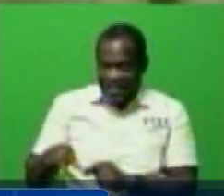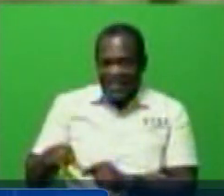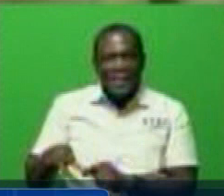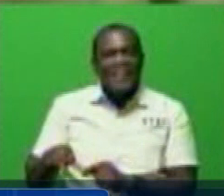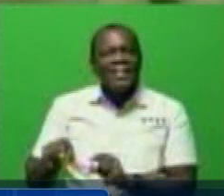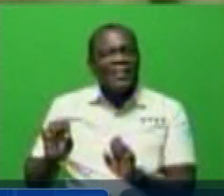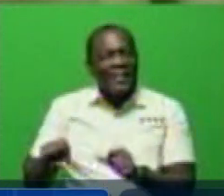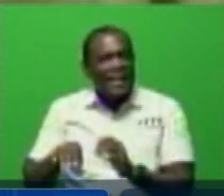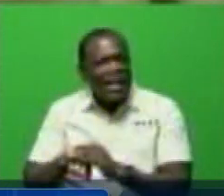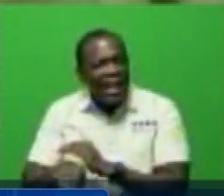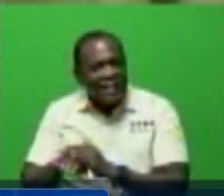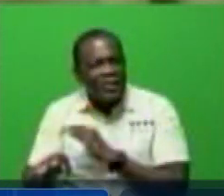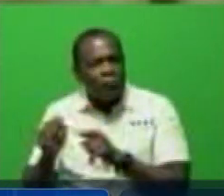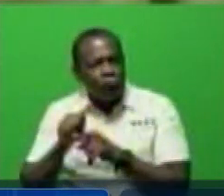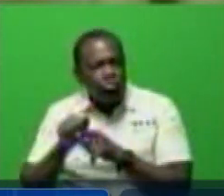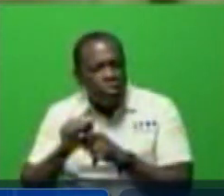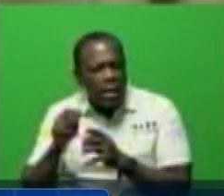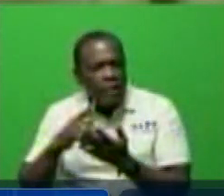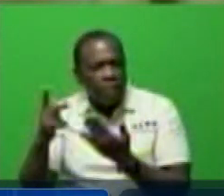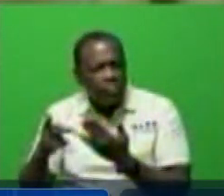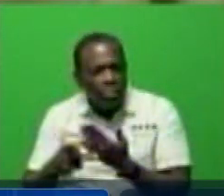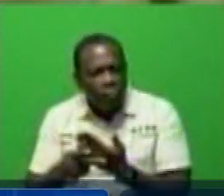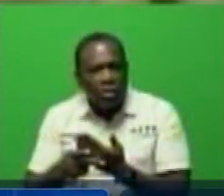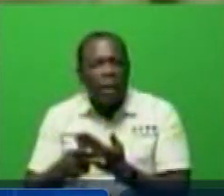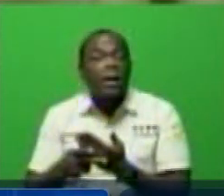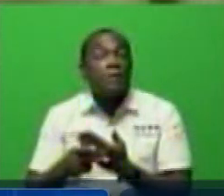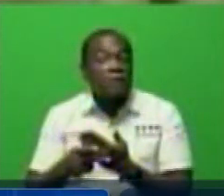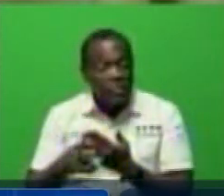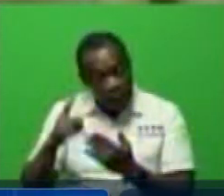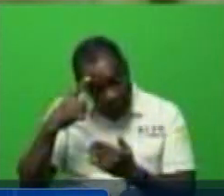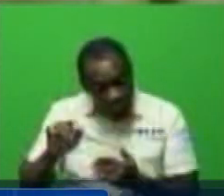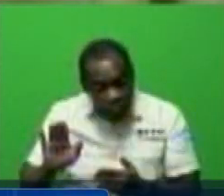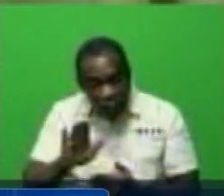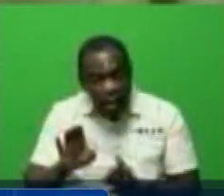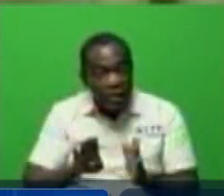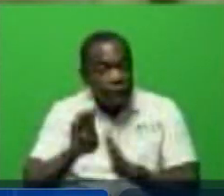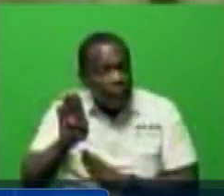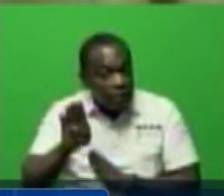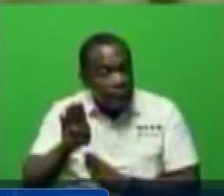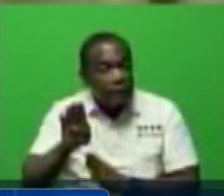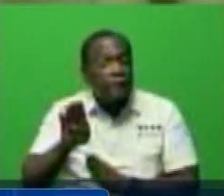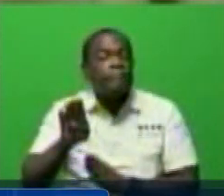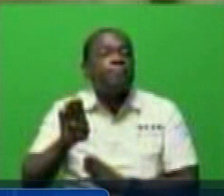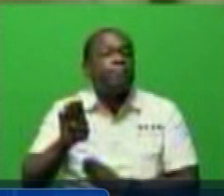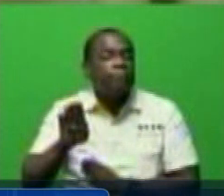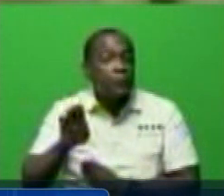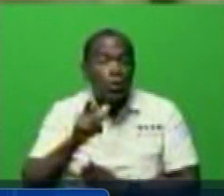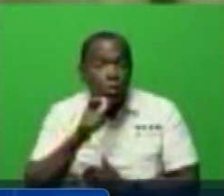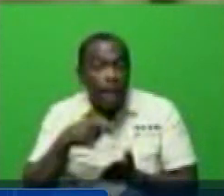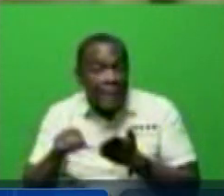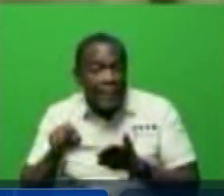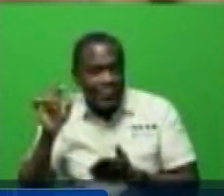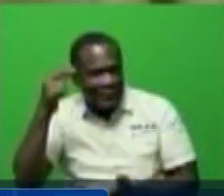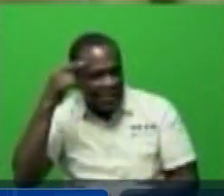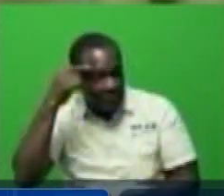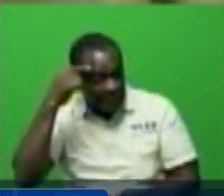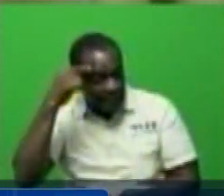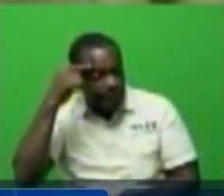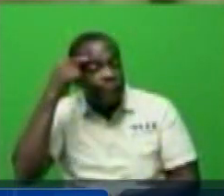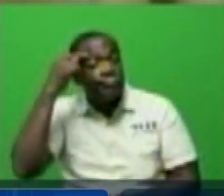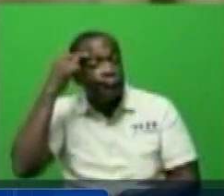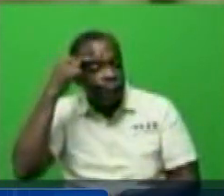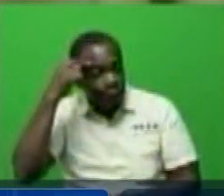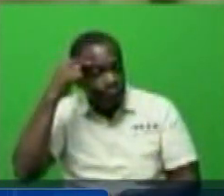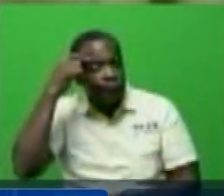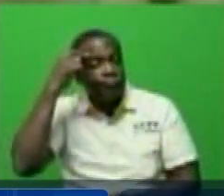to access training programs towards their own development at the state's expense. In